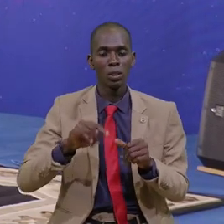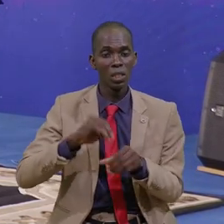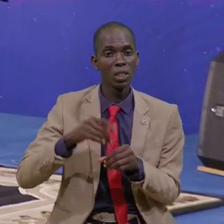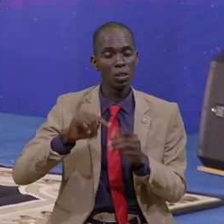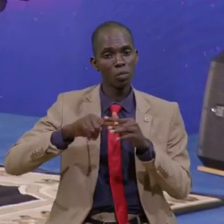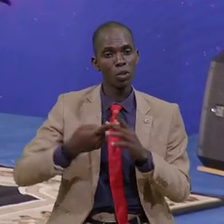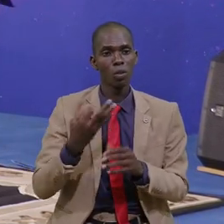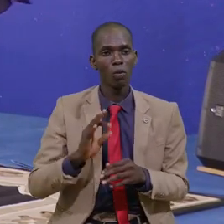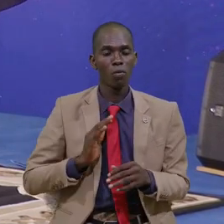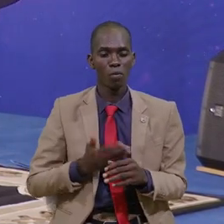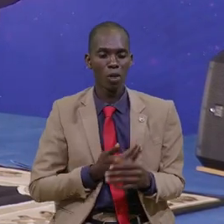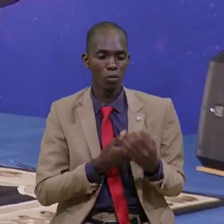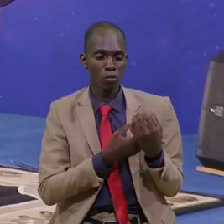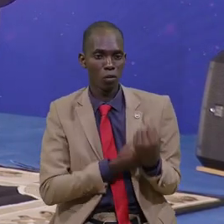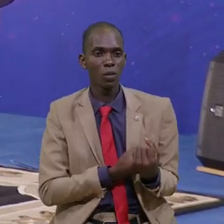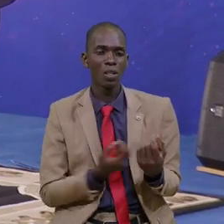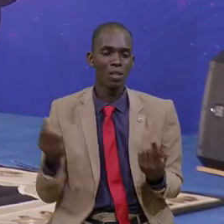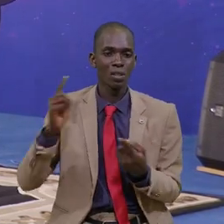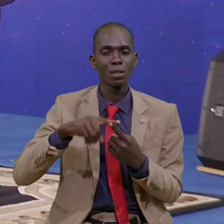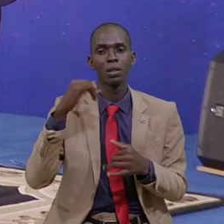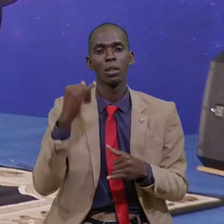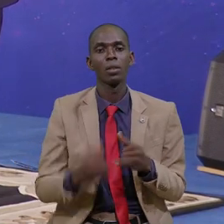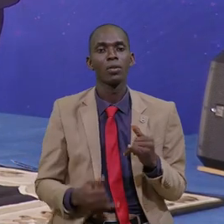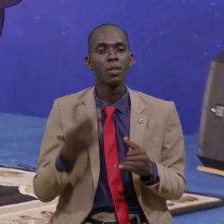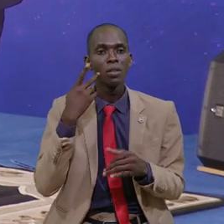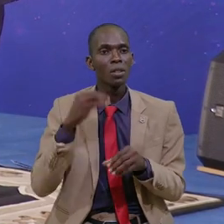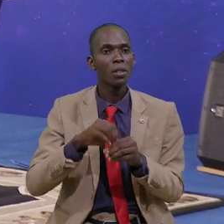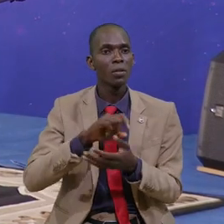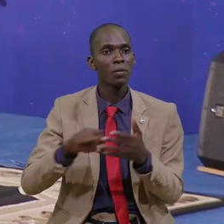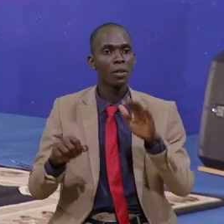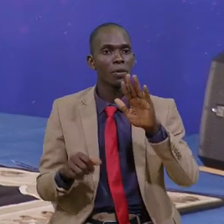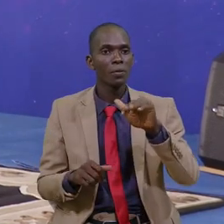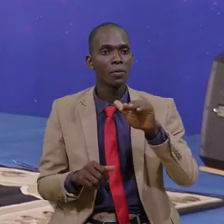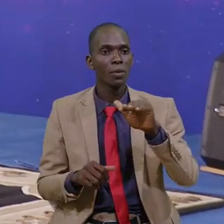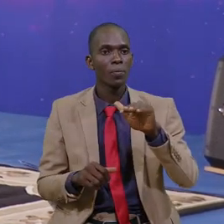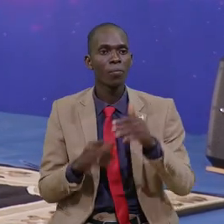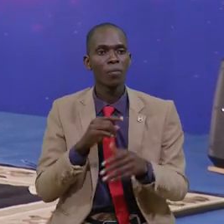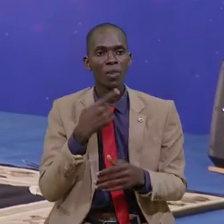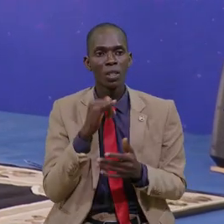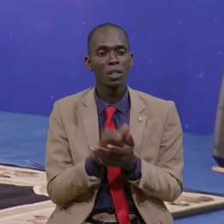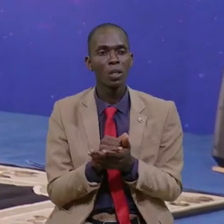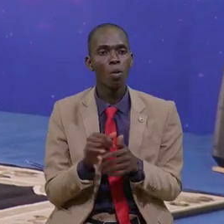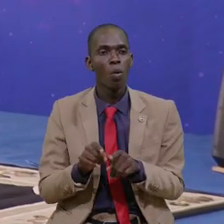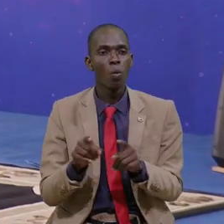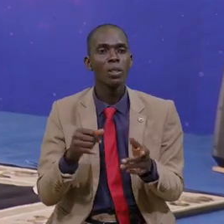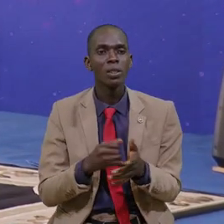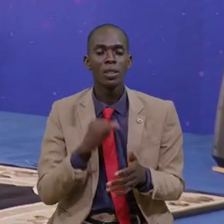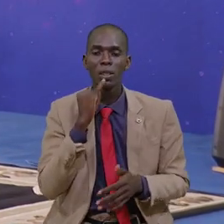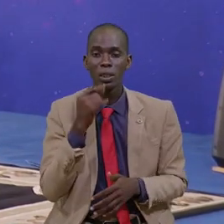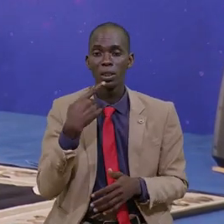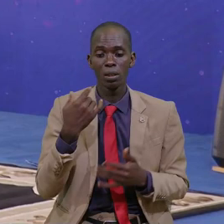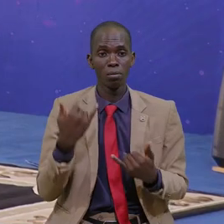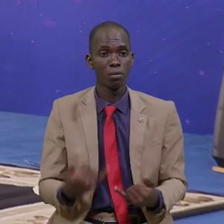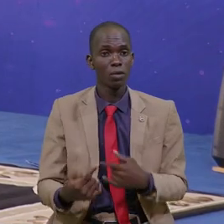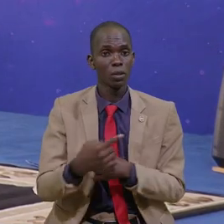consecration, steadfast until the end. Look at verse 15. In verse 15, it says, while it is said today, if